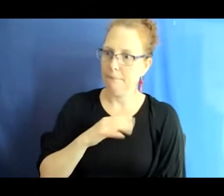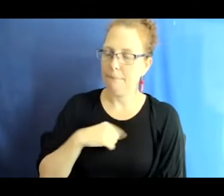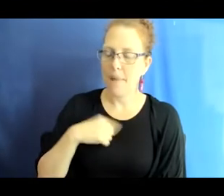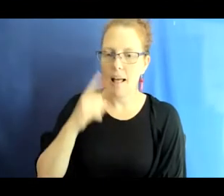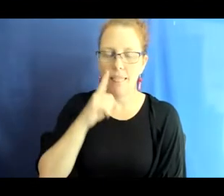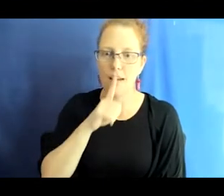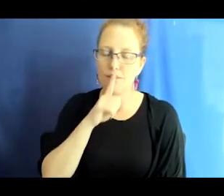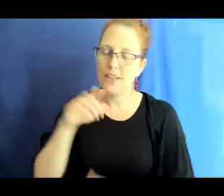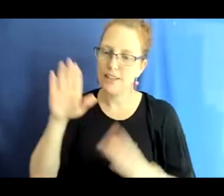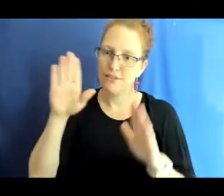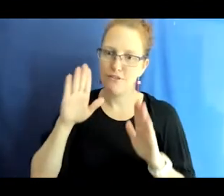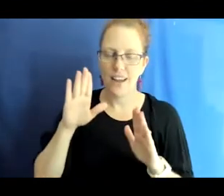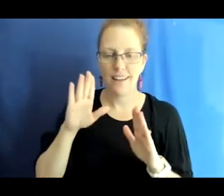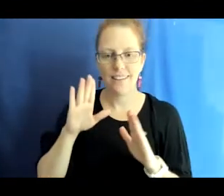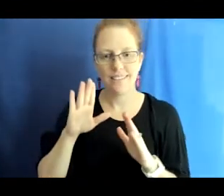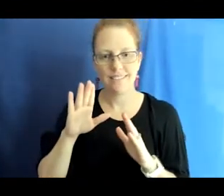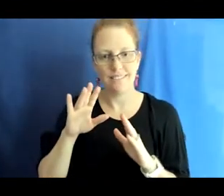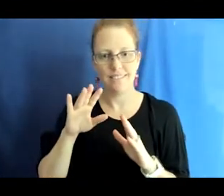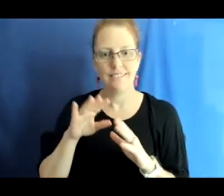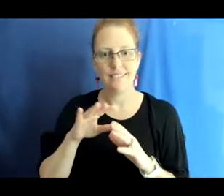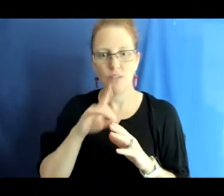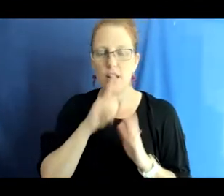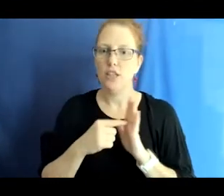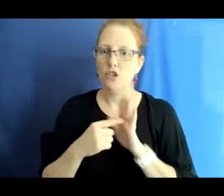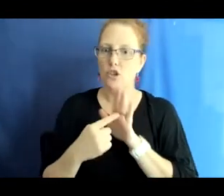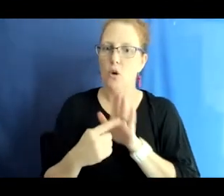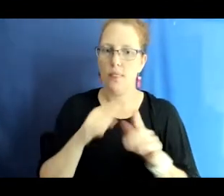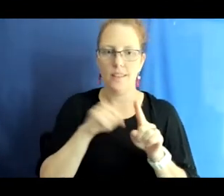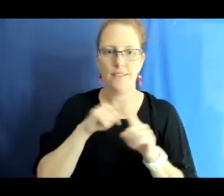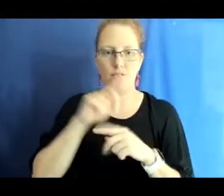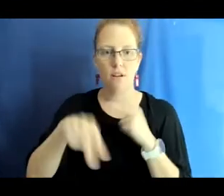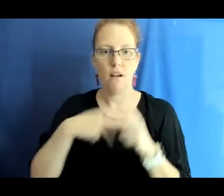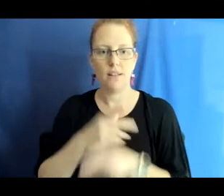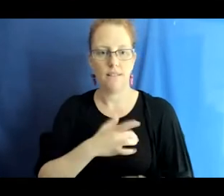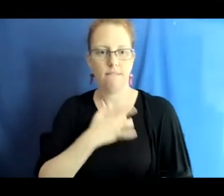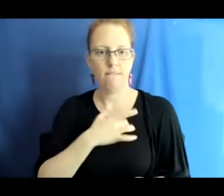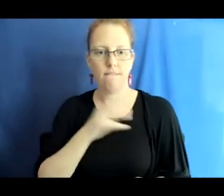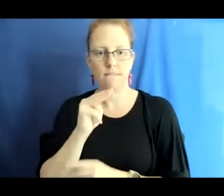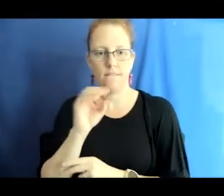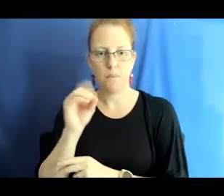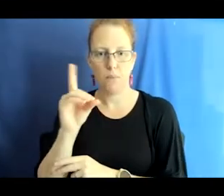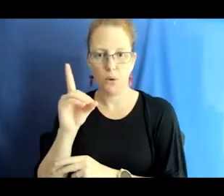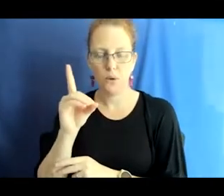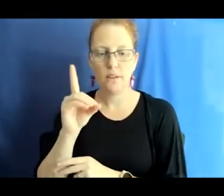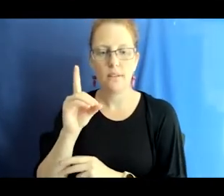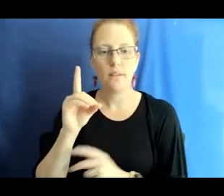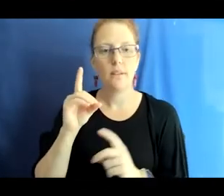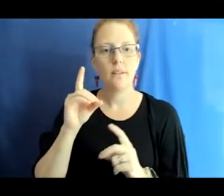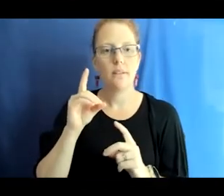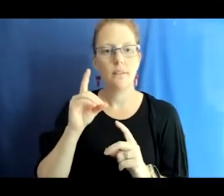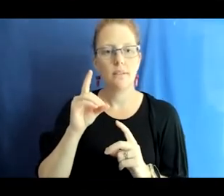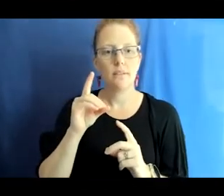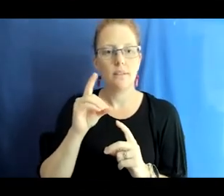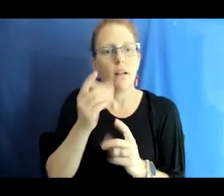was so great, and symbolizing the different moods too, because even though the bits of